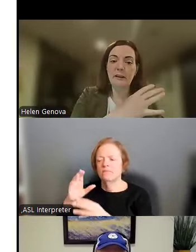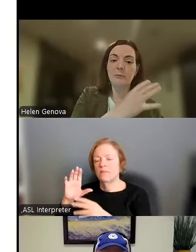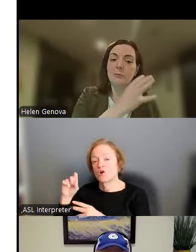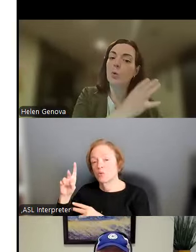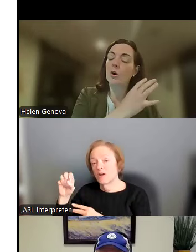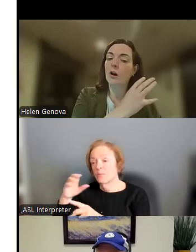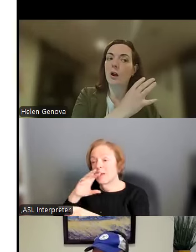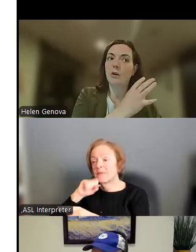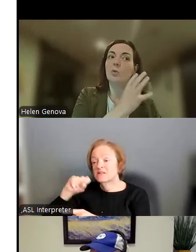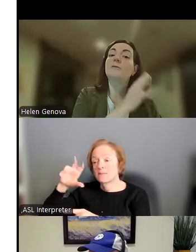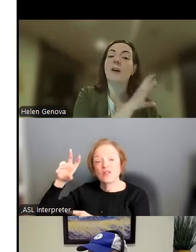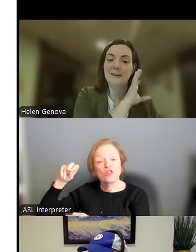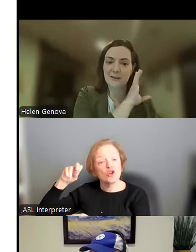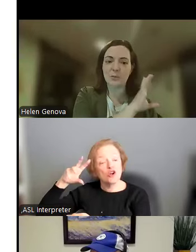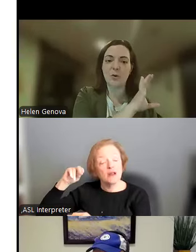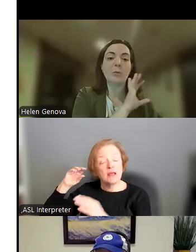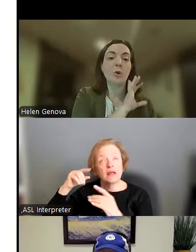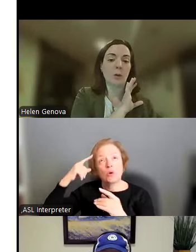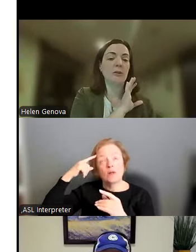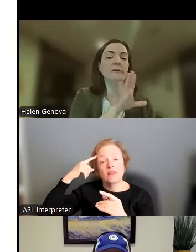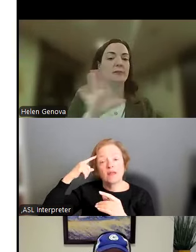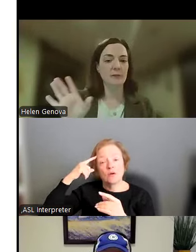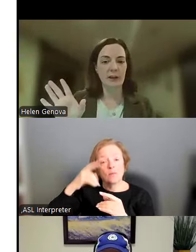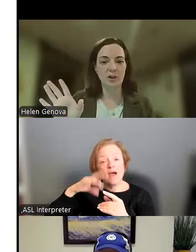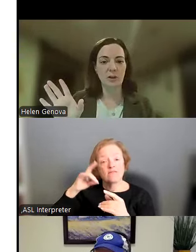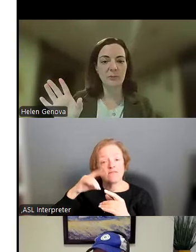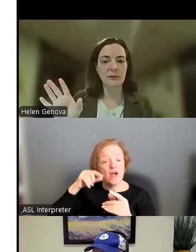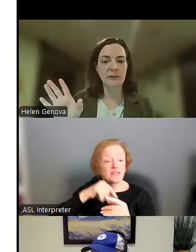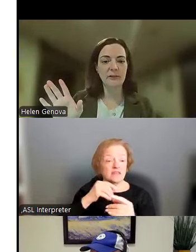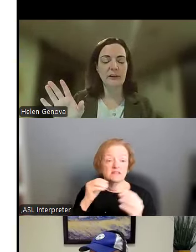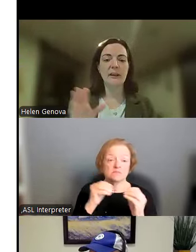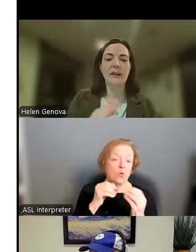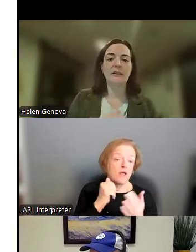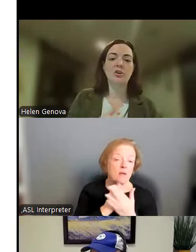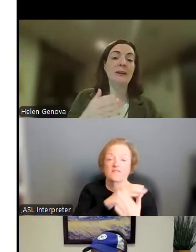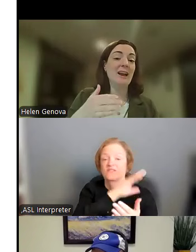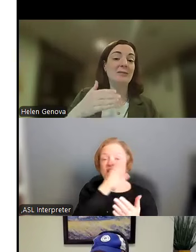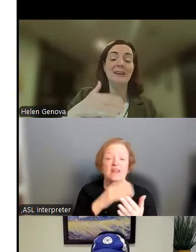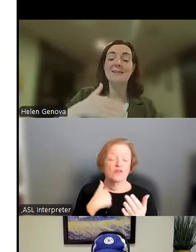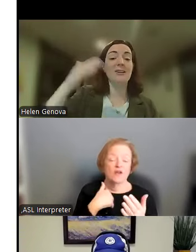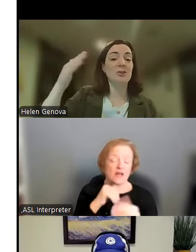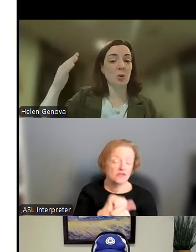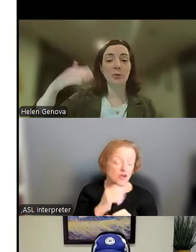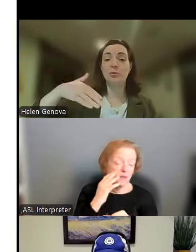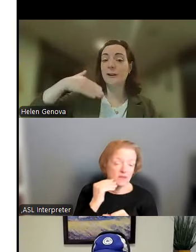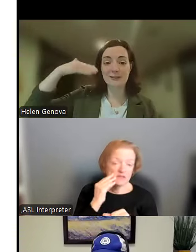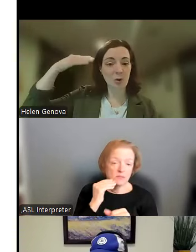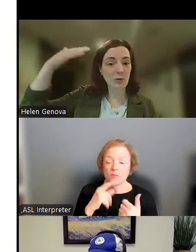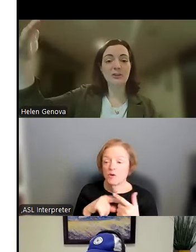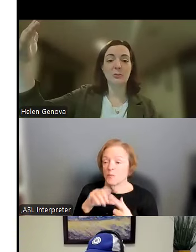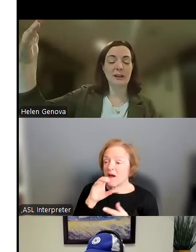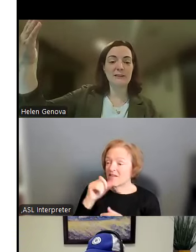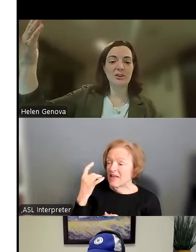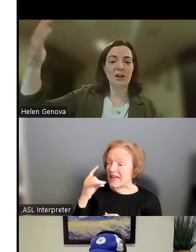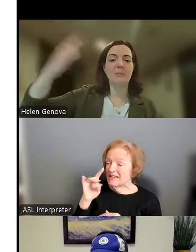would be more, who would find this program more helpful if they've never had job experience. And then you may have an 18-year-old who's ready to go